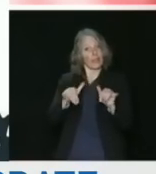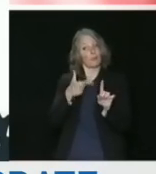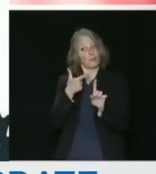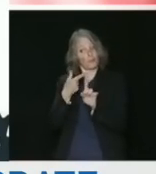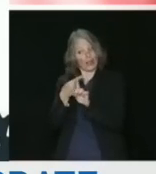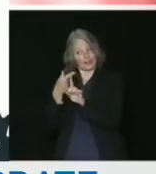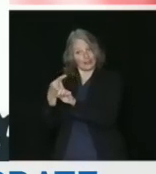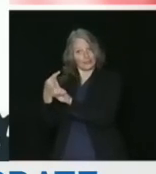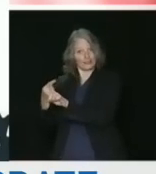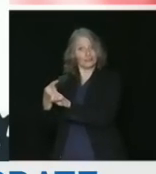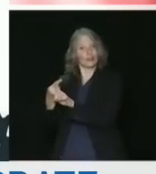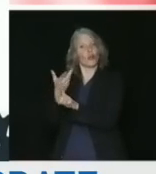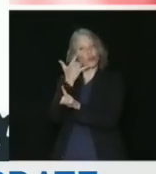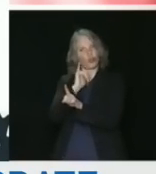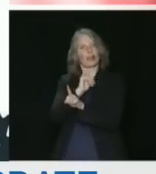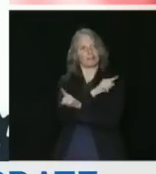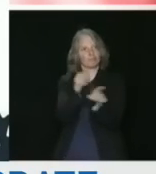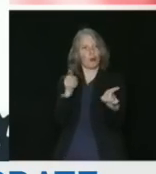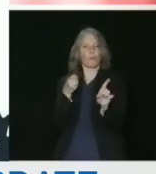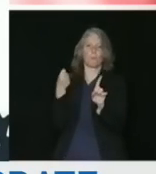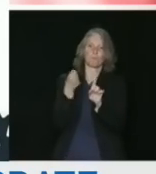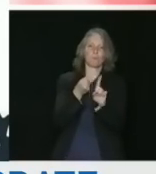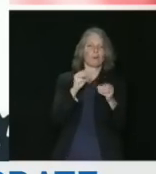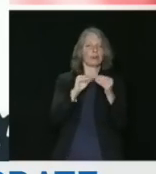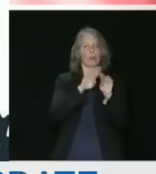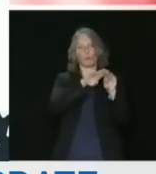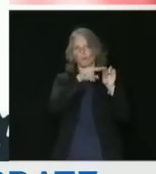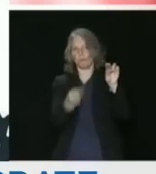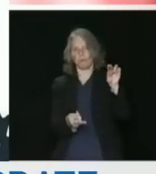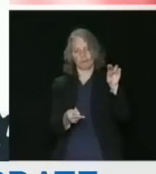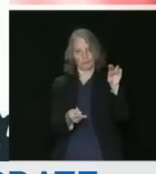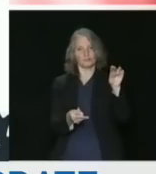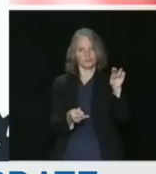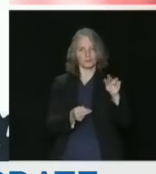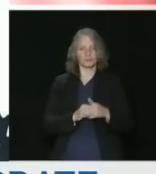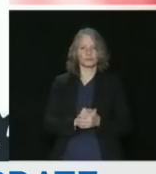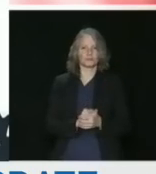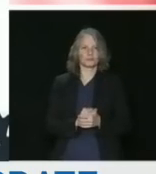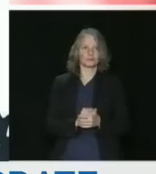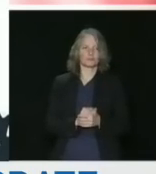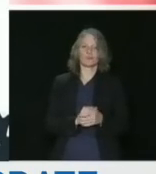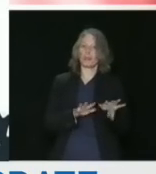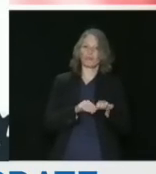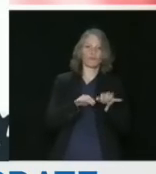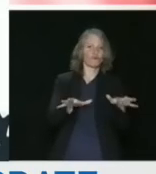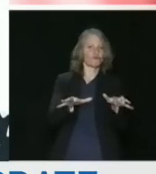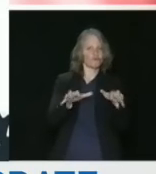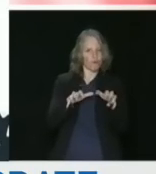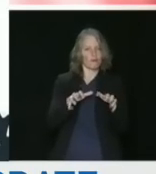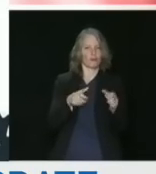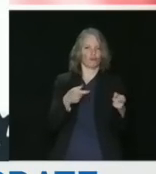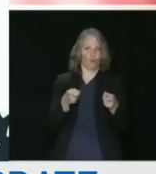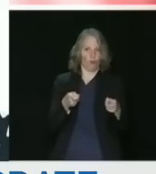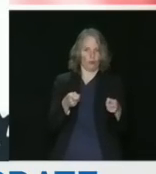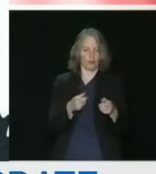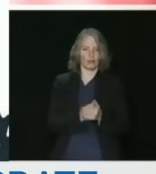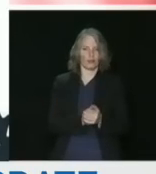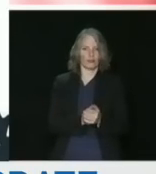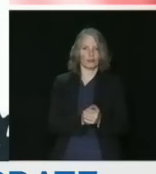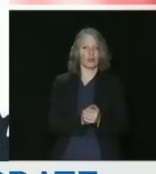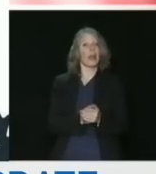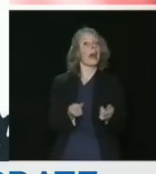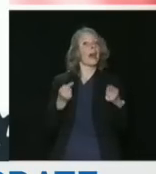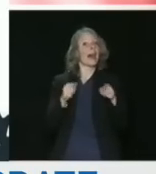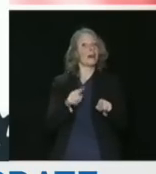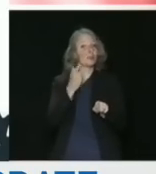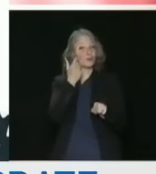on vaccine coverage across the adult population reduces the risk of introduction and spread of COVID-19. A